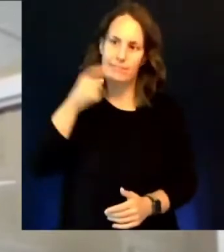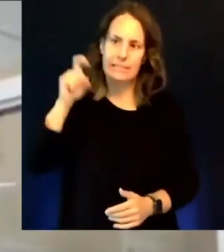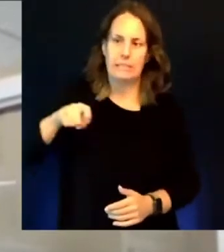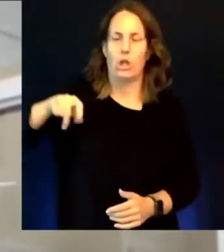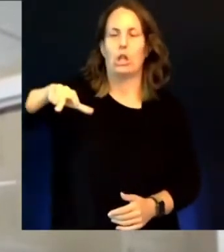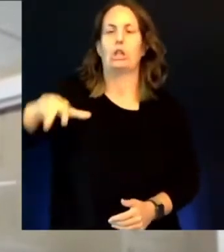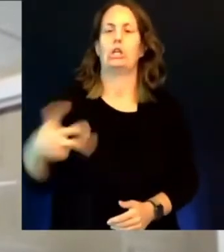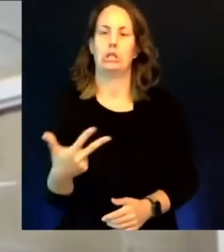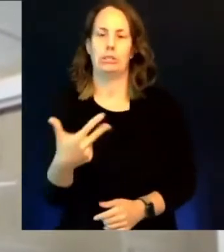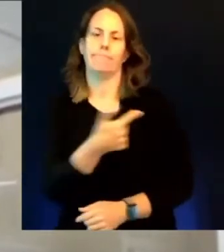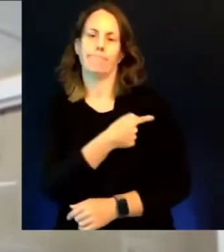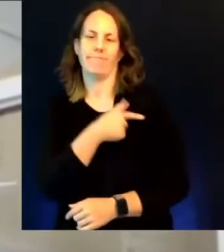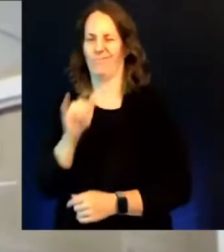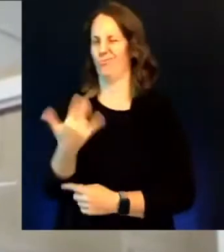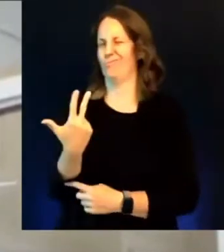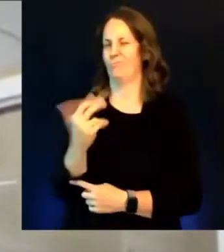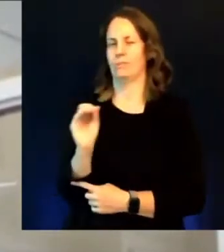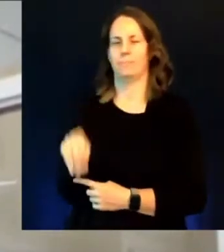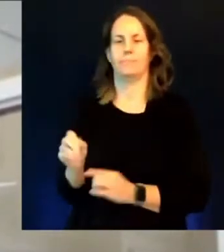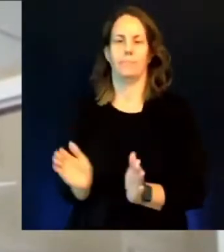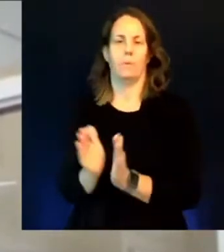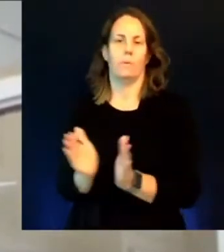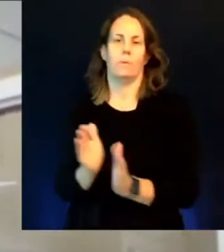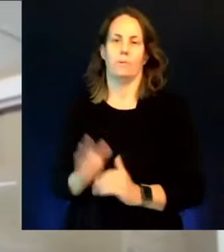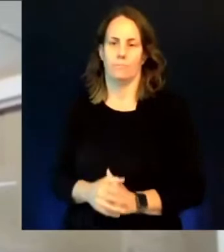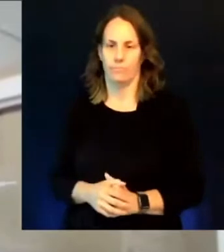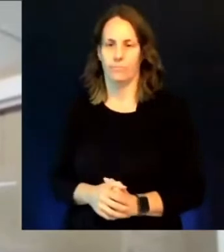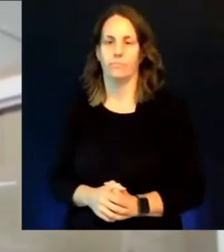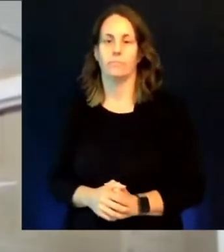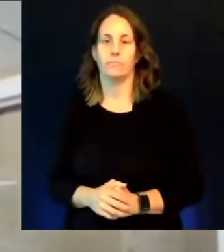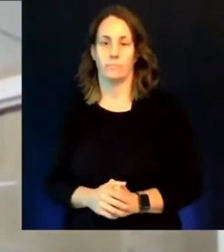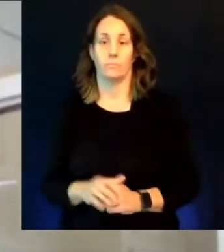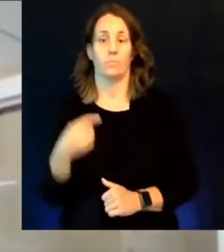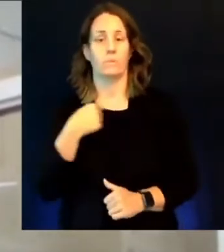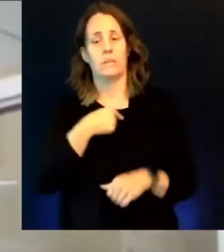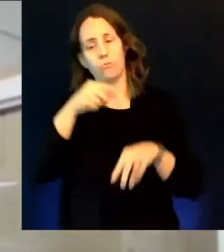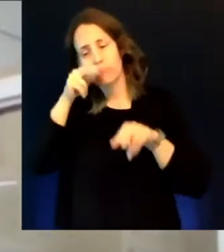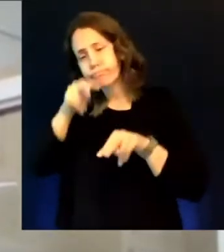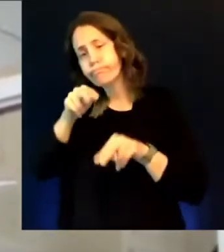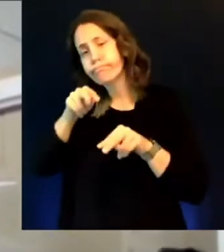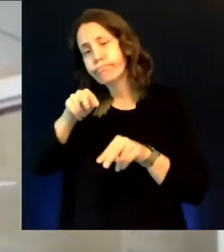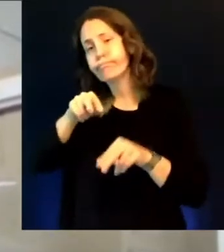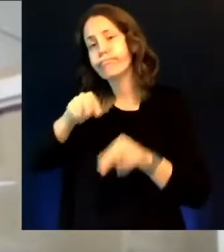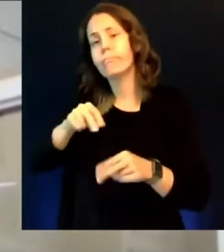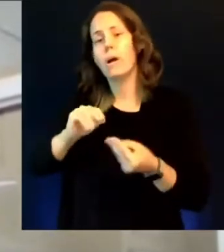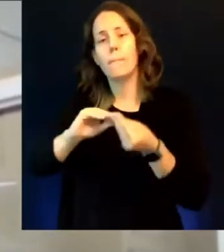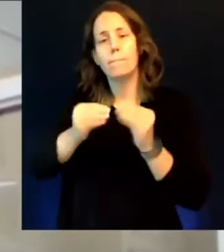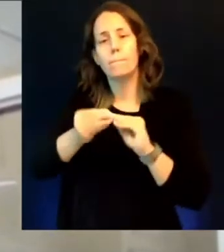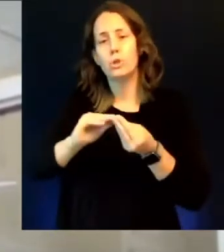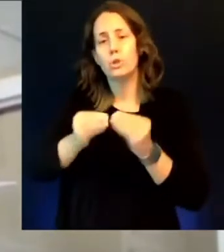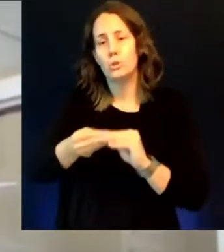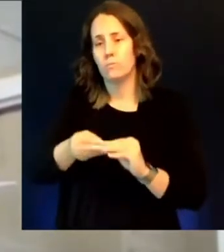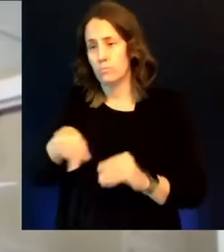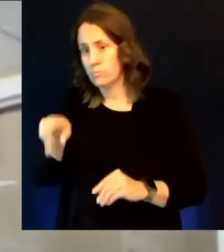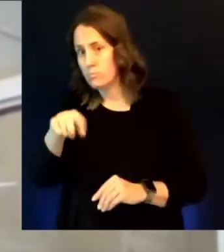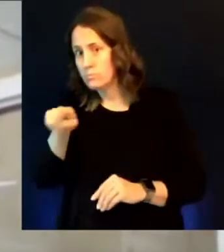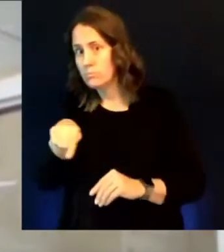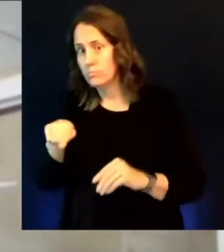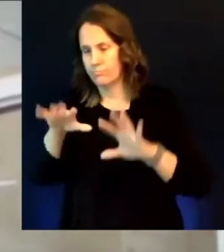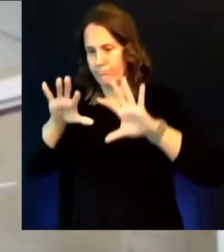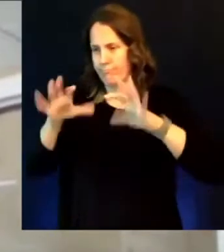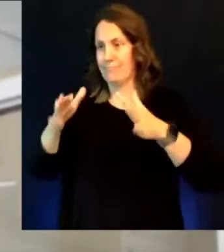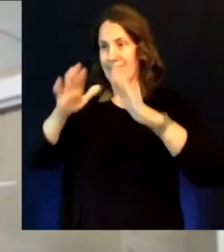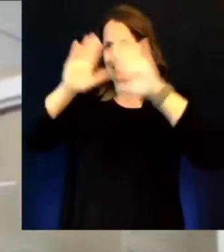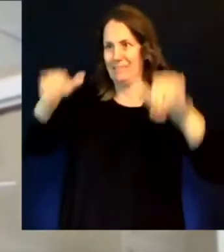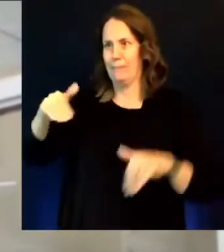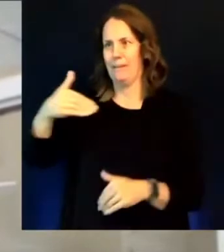same system and procedures that we track first and second doses through the Wisconsin Immunization Registry. So we will be